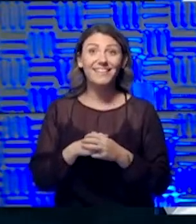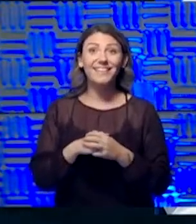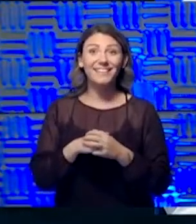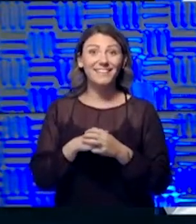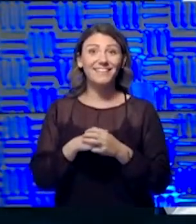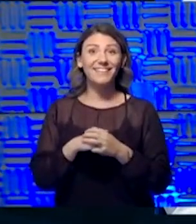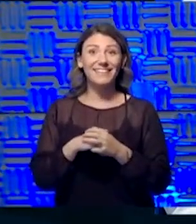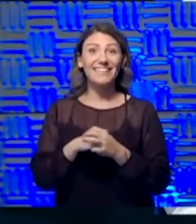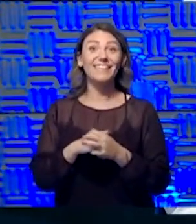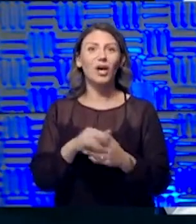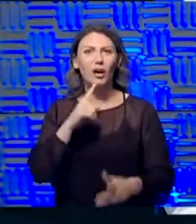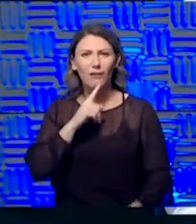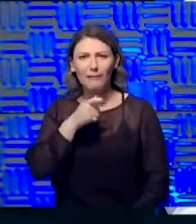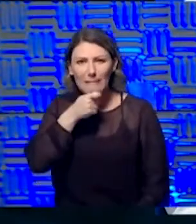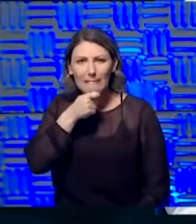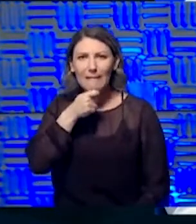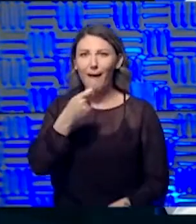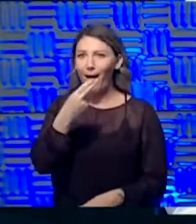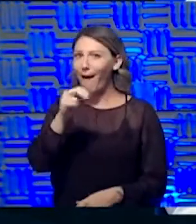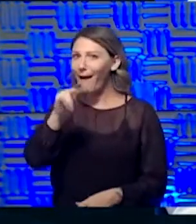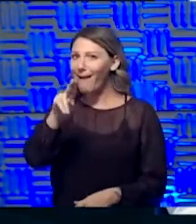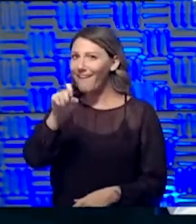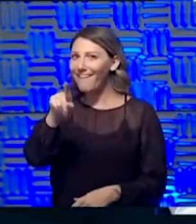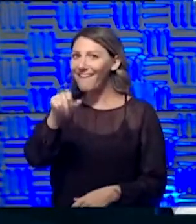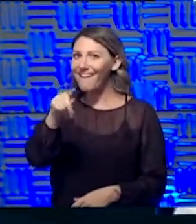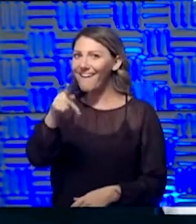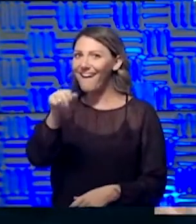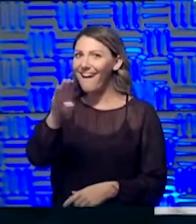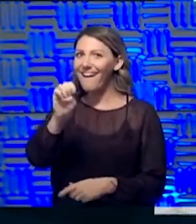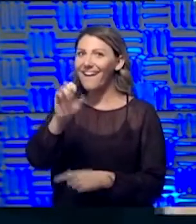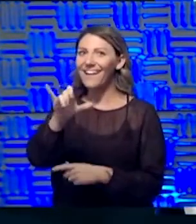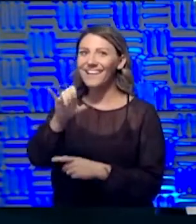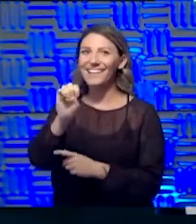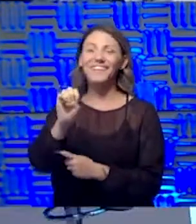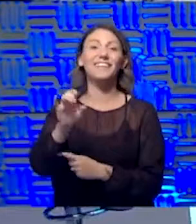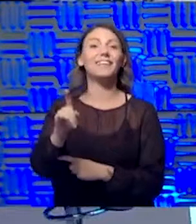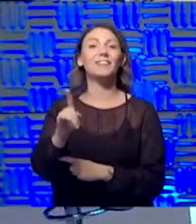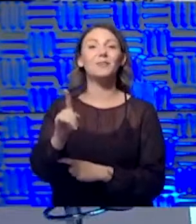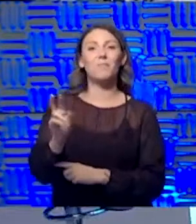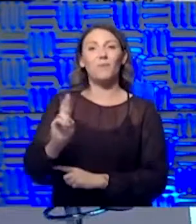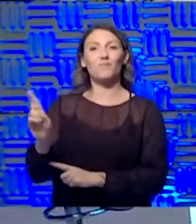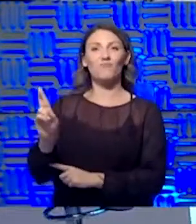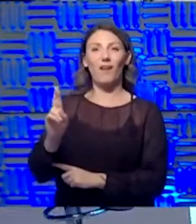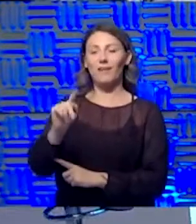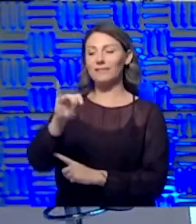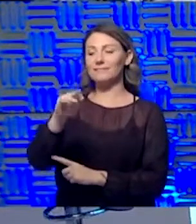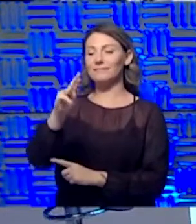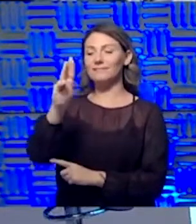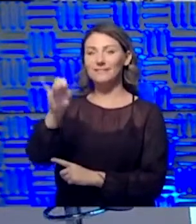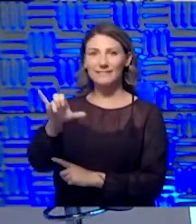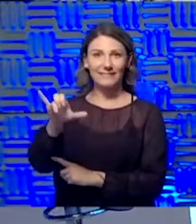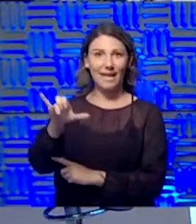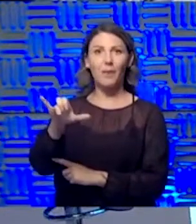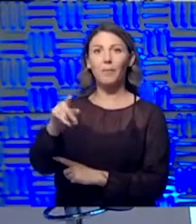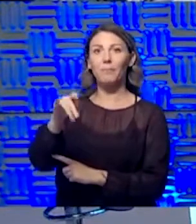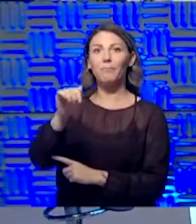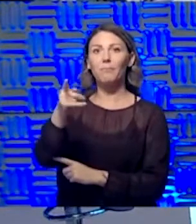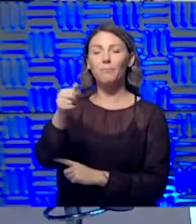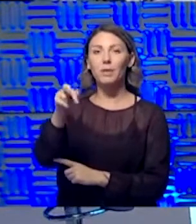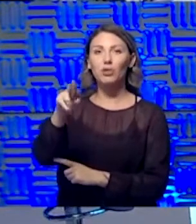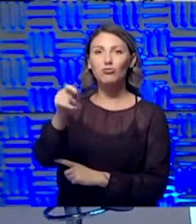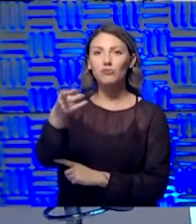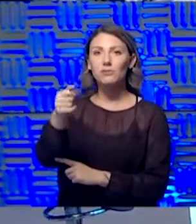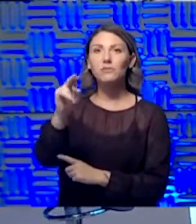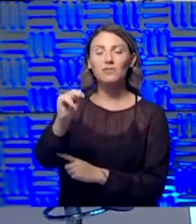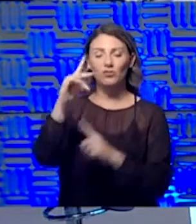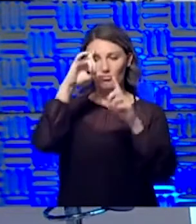Hawkeye. Close by. All right, good deal. I am joined on my right, Tammy Peterman is our president and the chief operating officer of the health system and